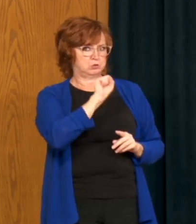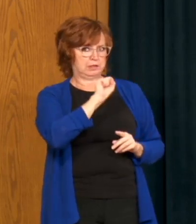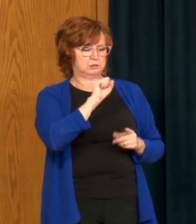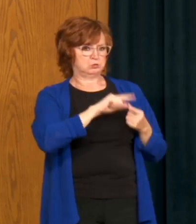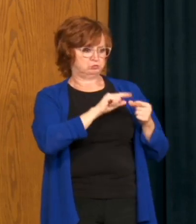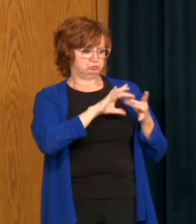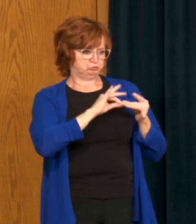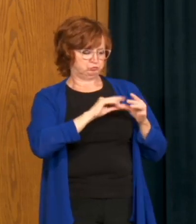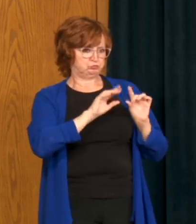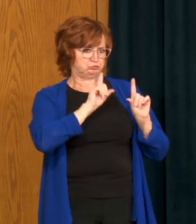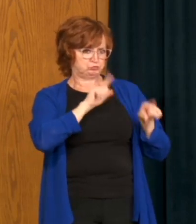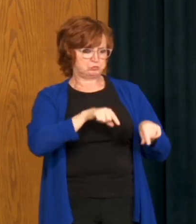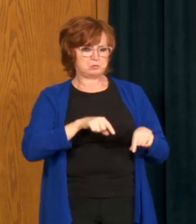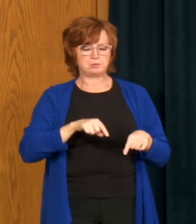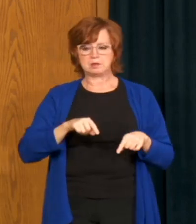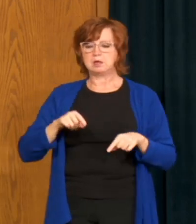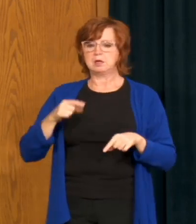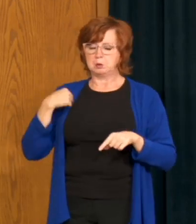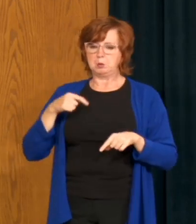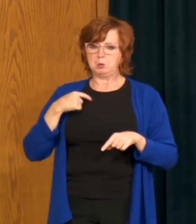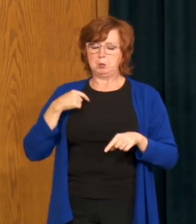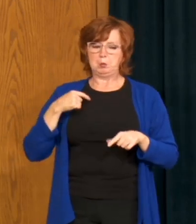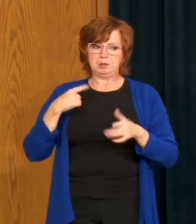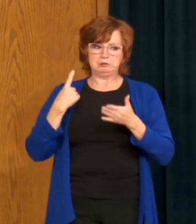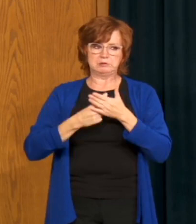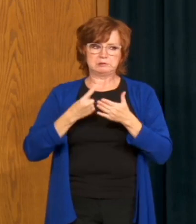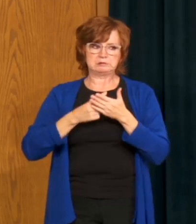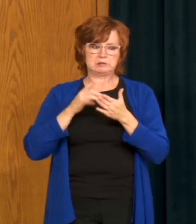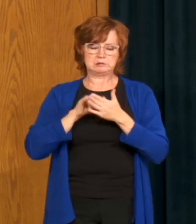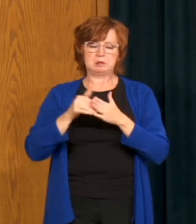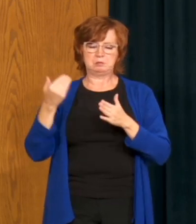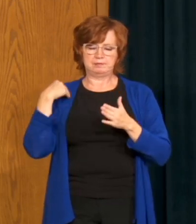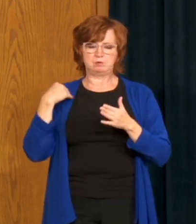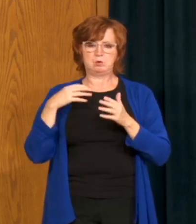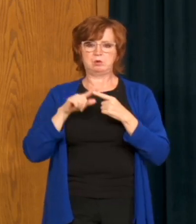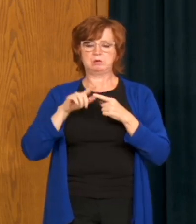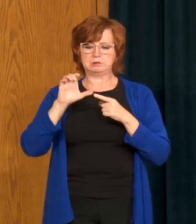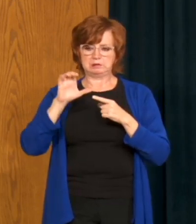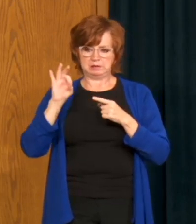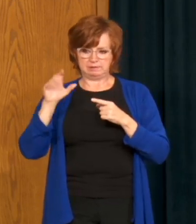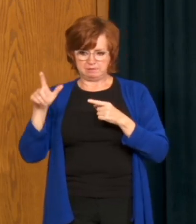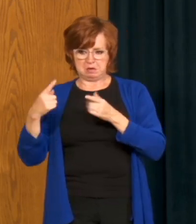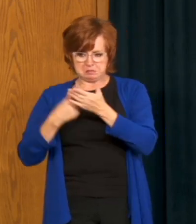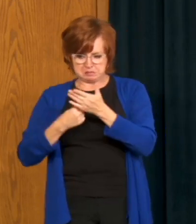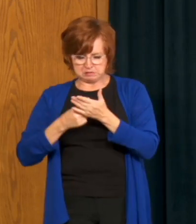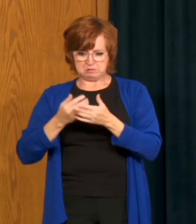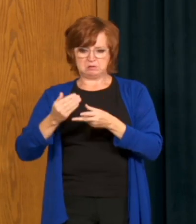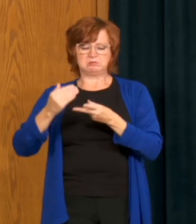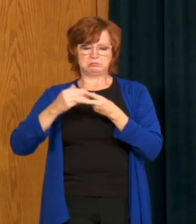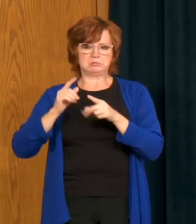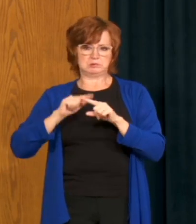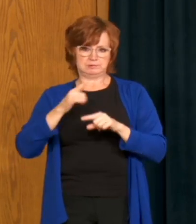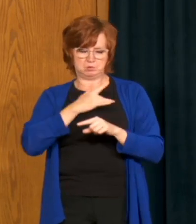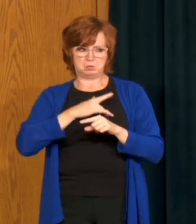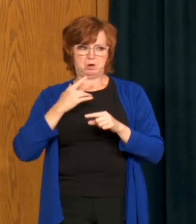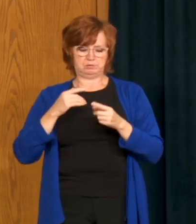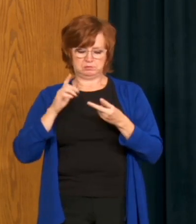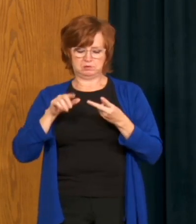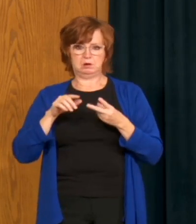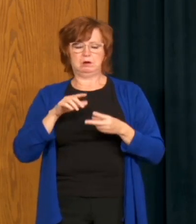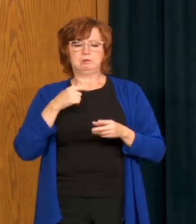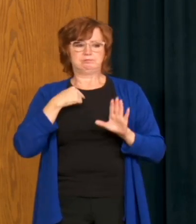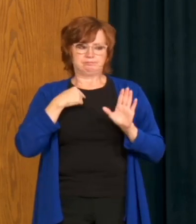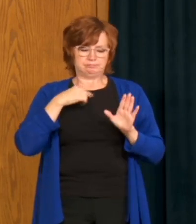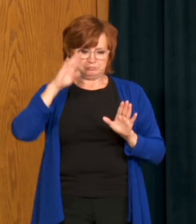other jurisdictions as well. I would say this, that there's been a great effort made, and I failed in thanking